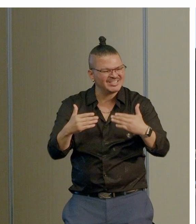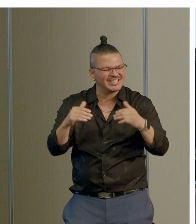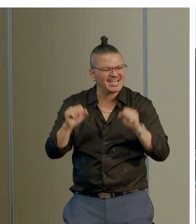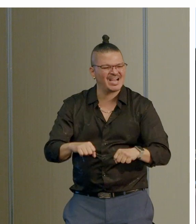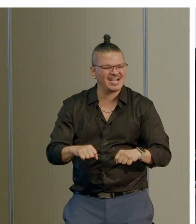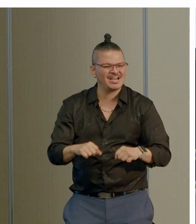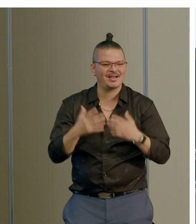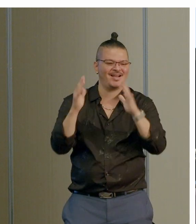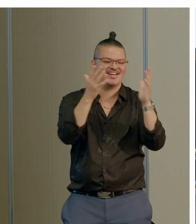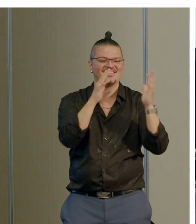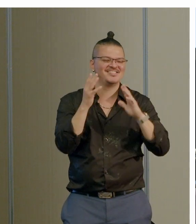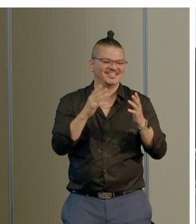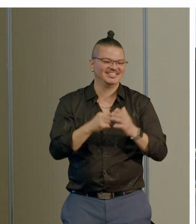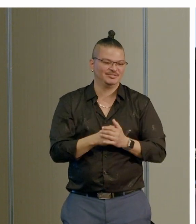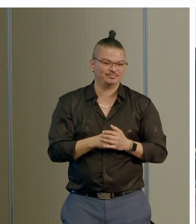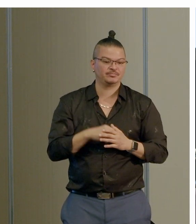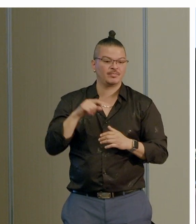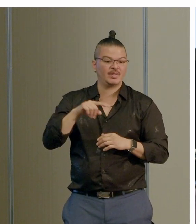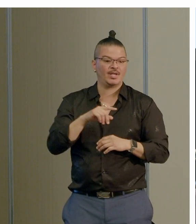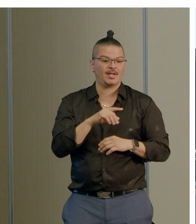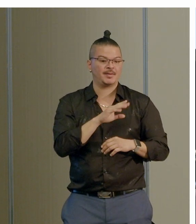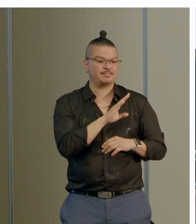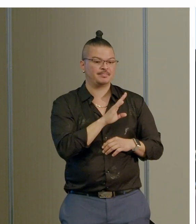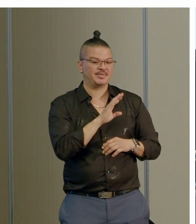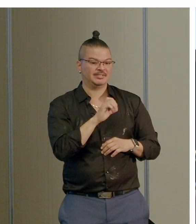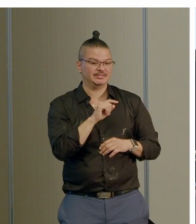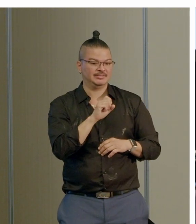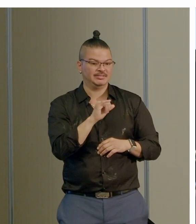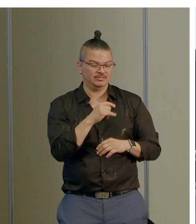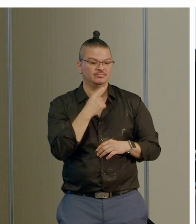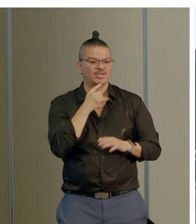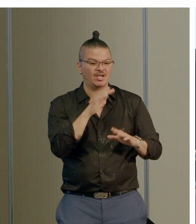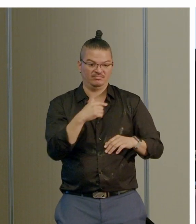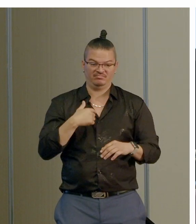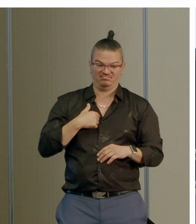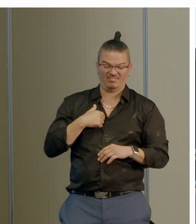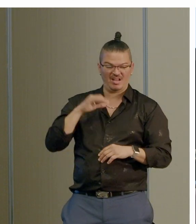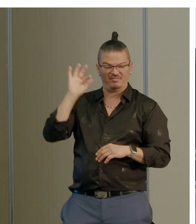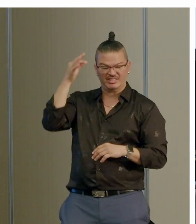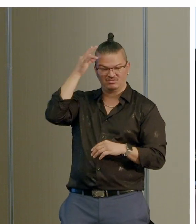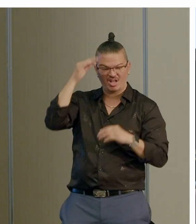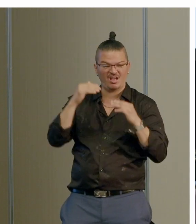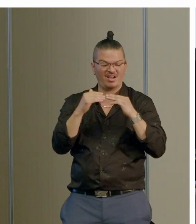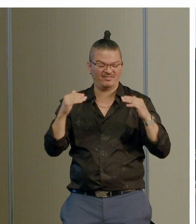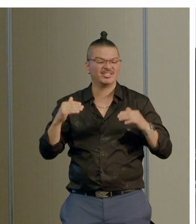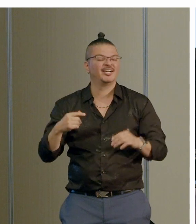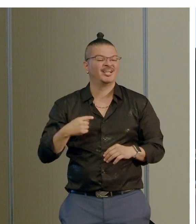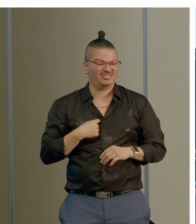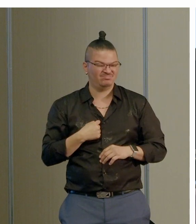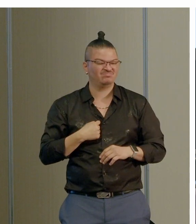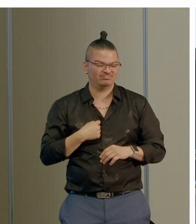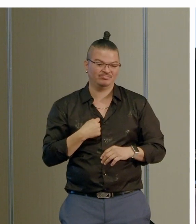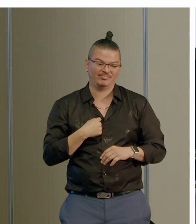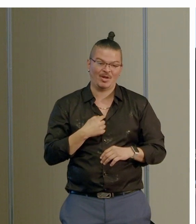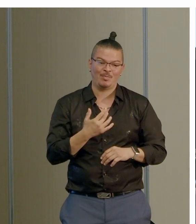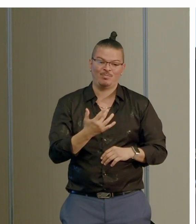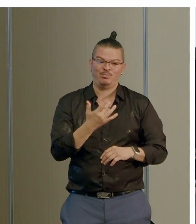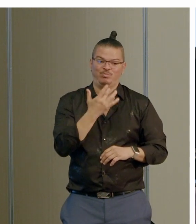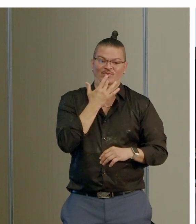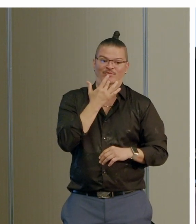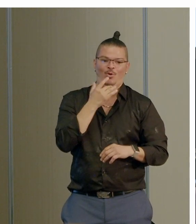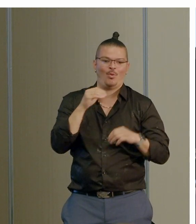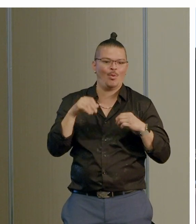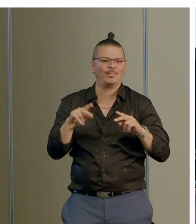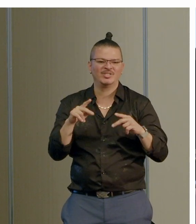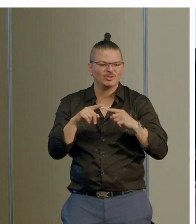I would be very happy if we were in the situation where we had opportunities to go beyond. What we really